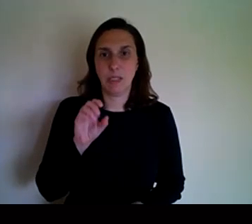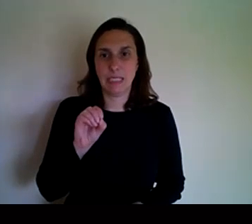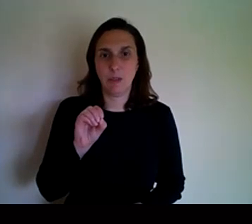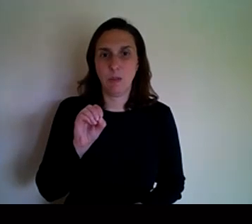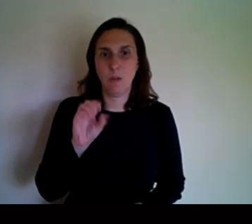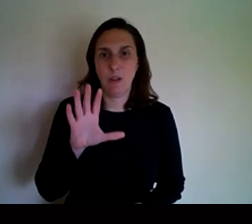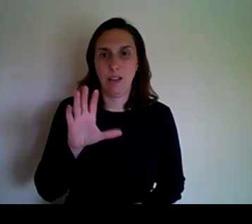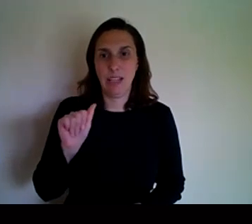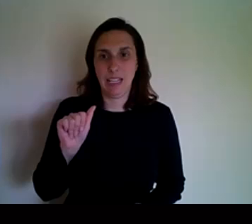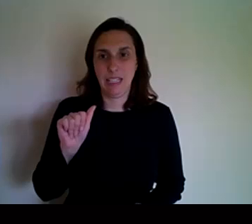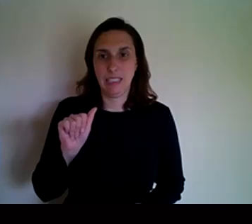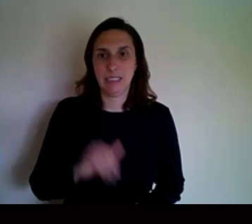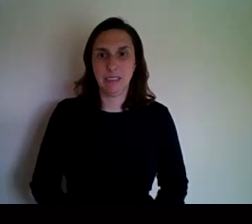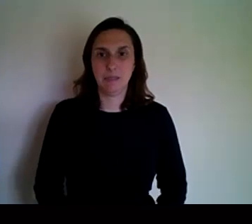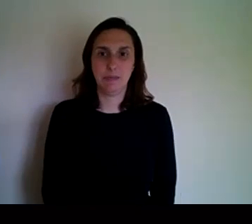0.05a.